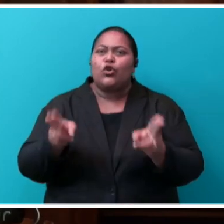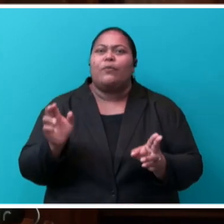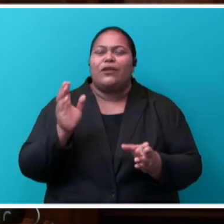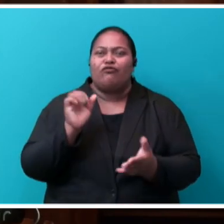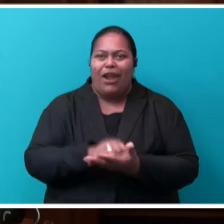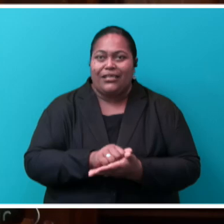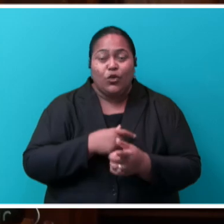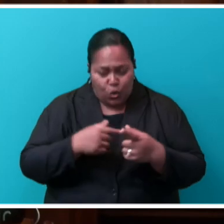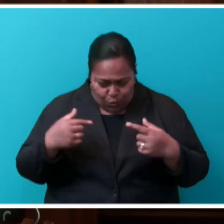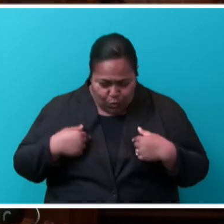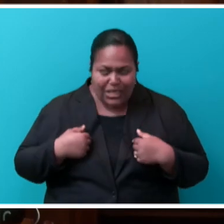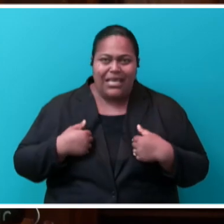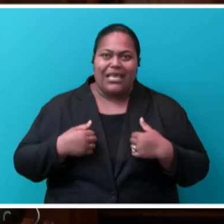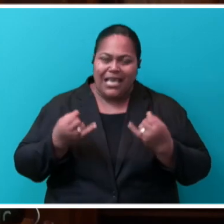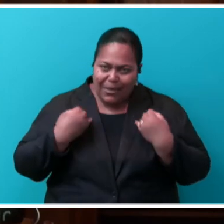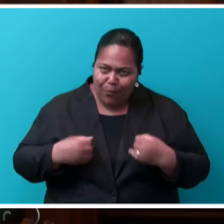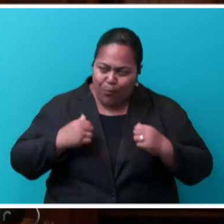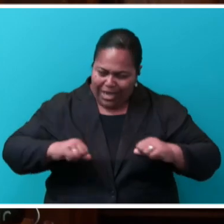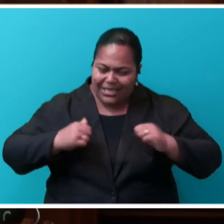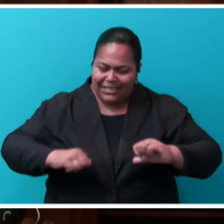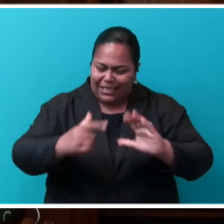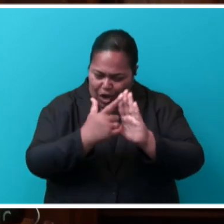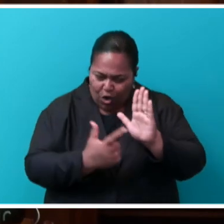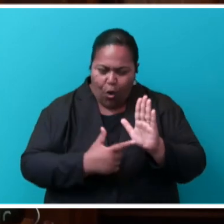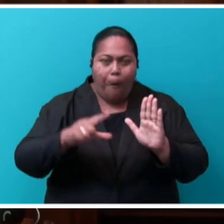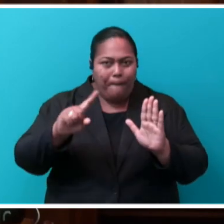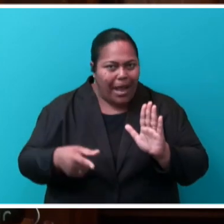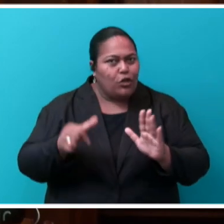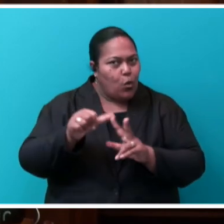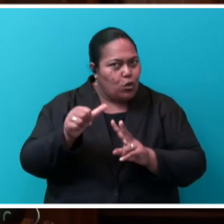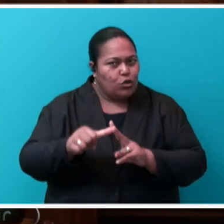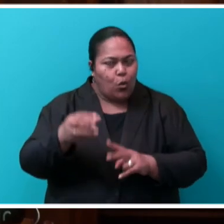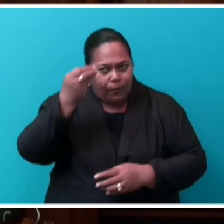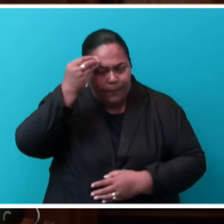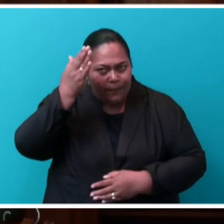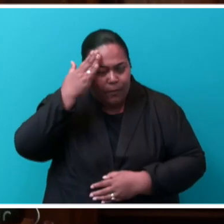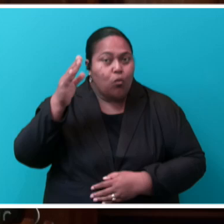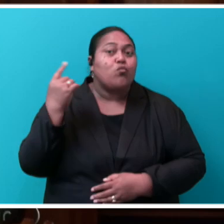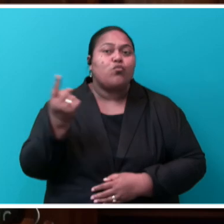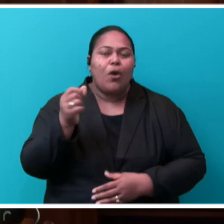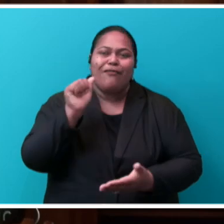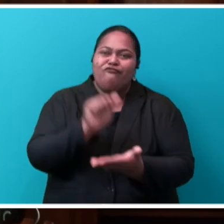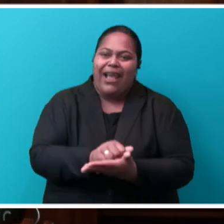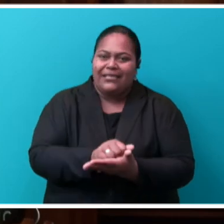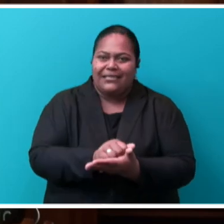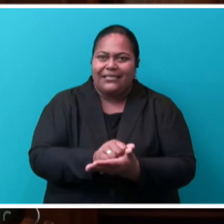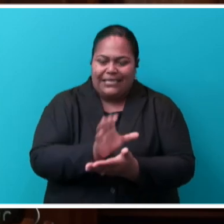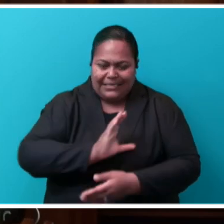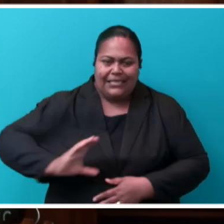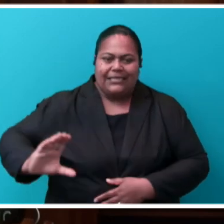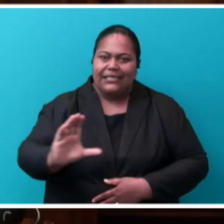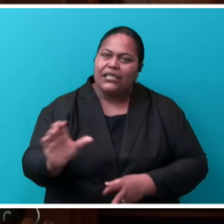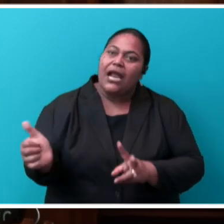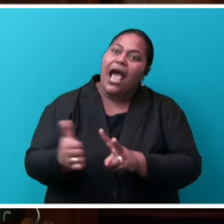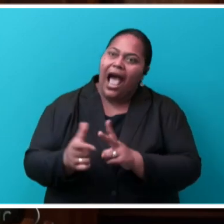the law, we have to be mindful of the various rights that we enjoy as citizens and also those